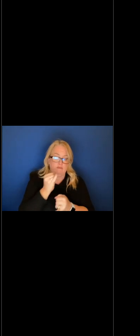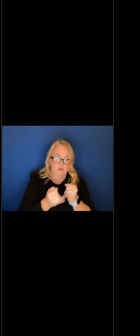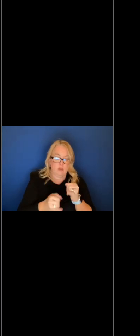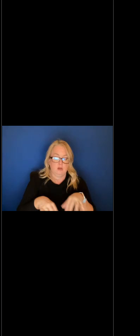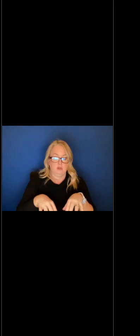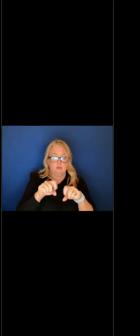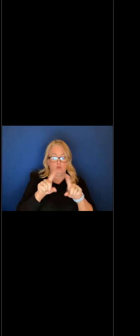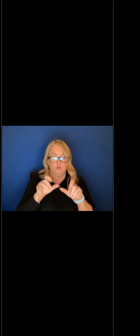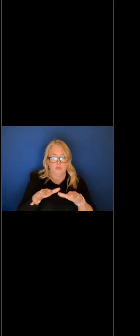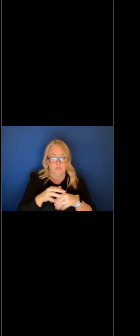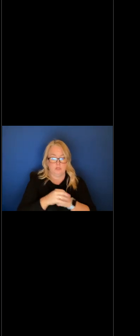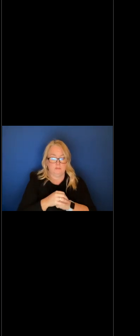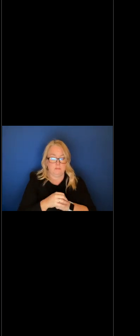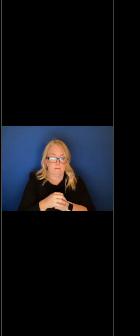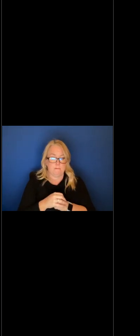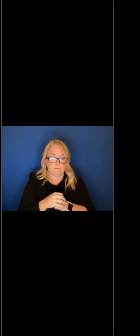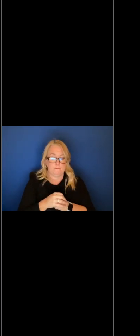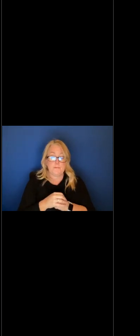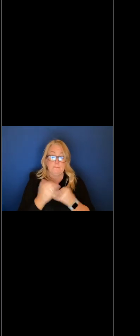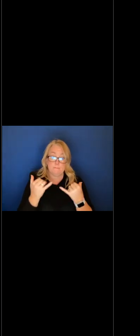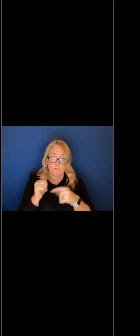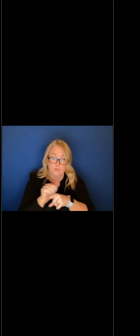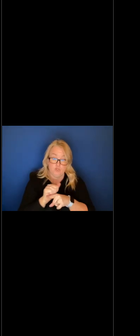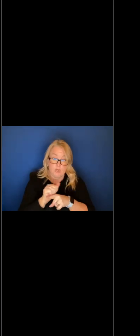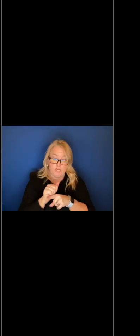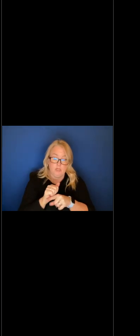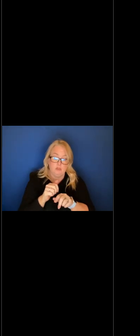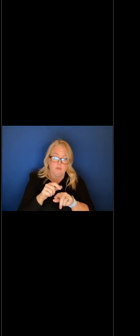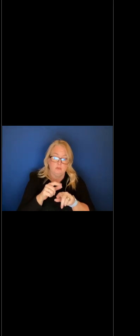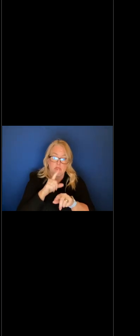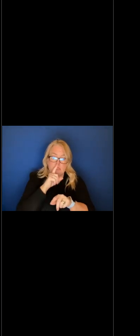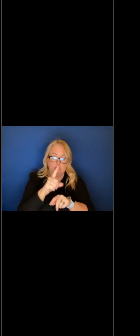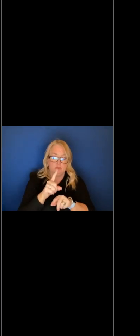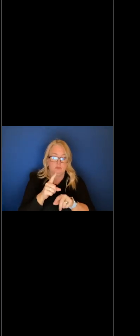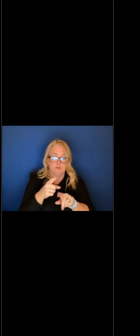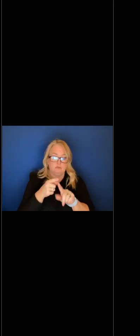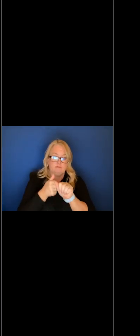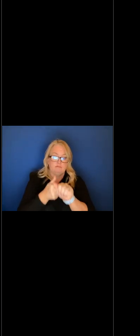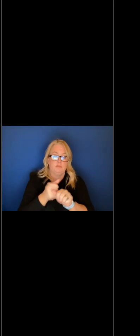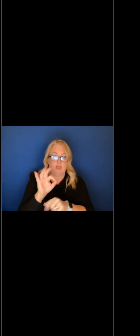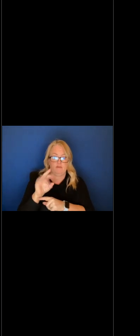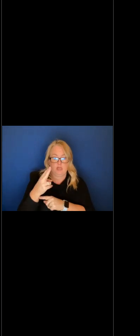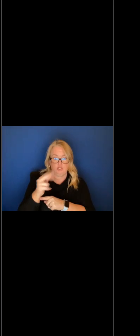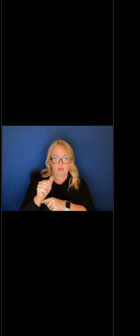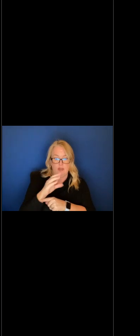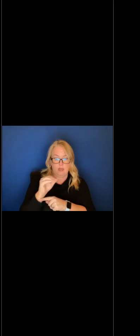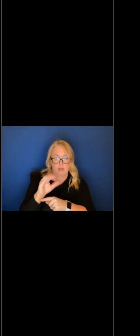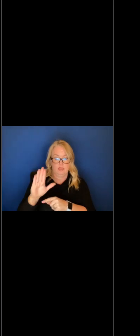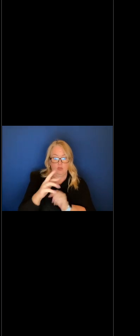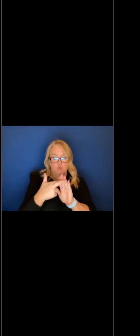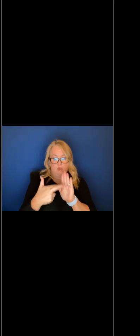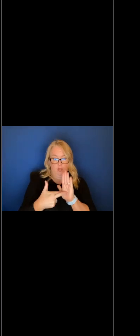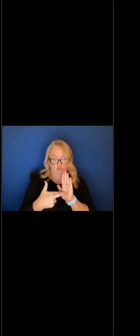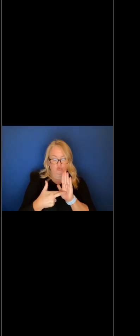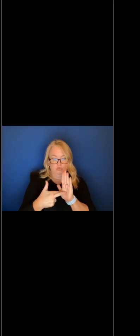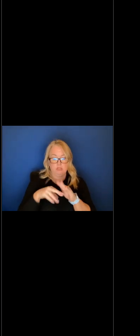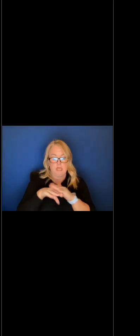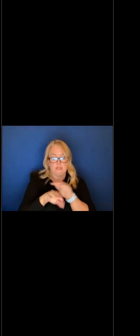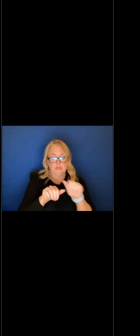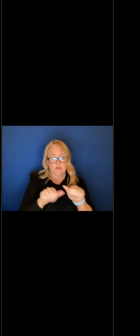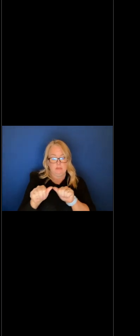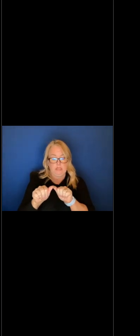the quiz. This training relies on the provisions of the FHA and its regulations, the